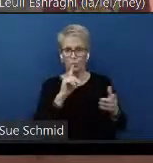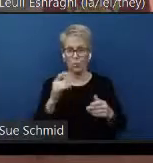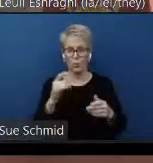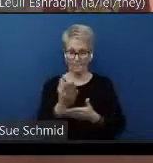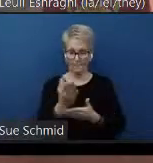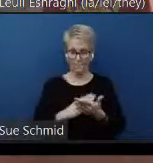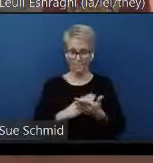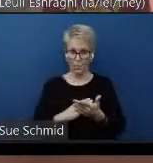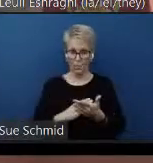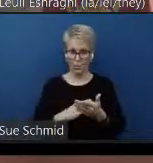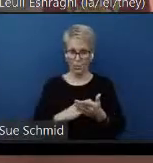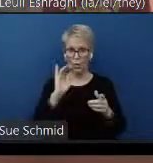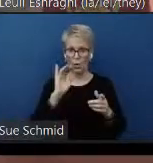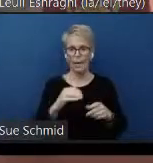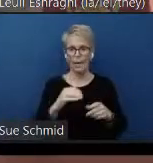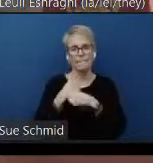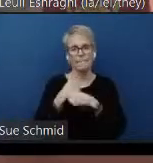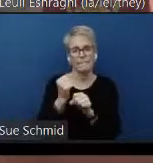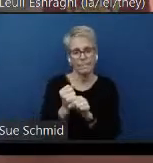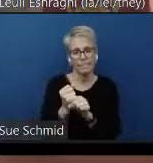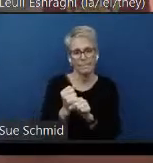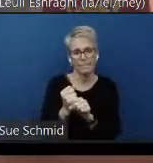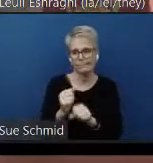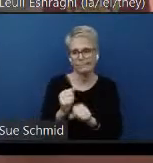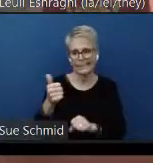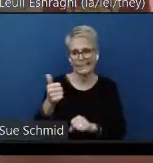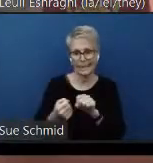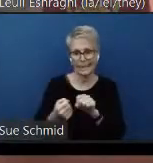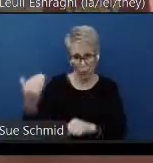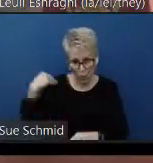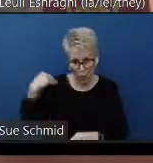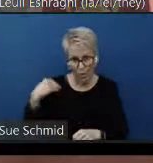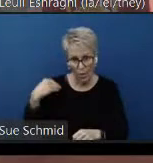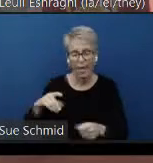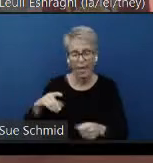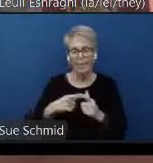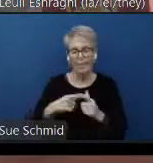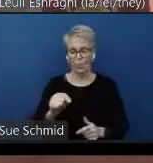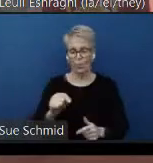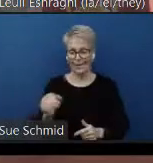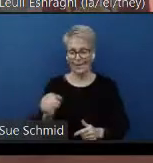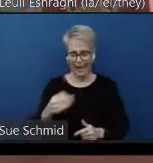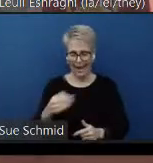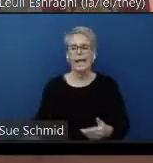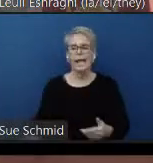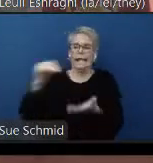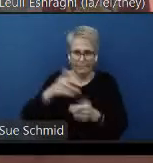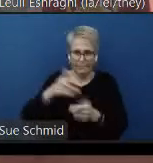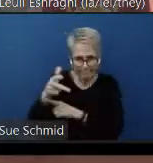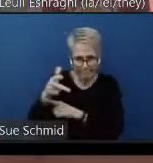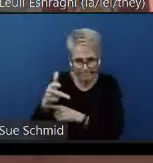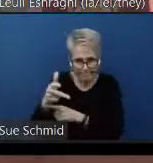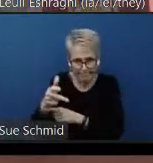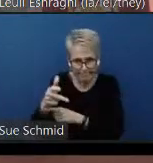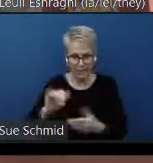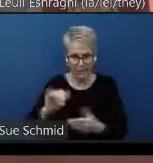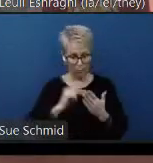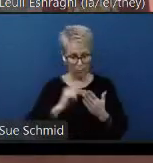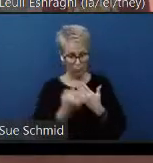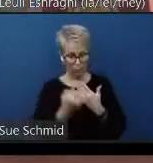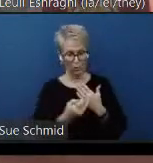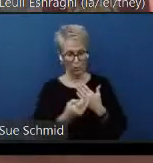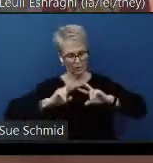was made a decade ago, but then I remade it in 2019. So the project for me